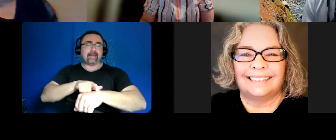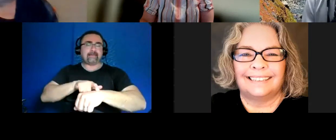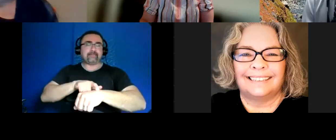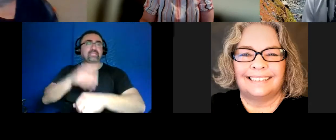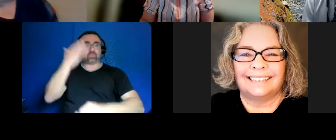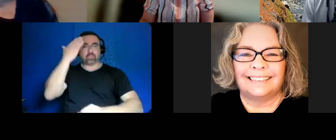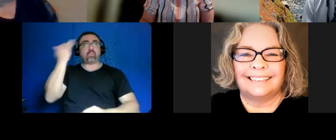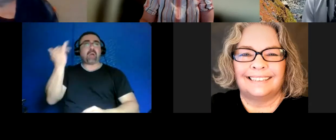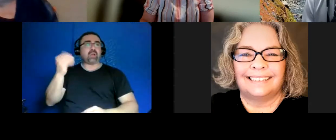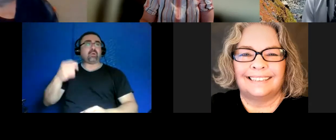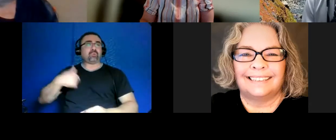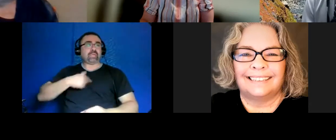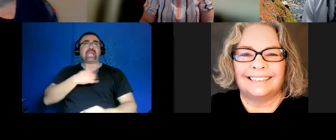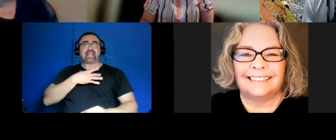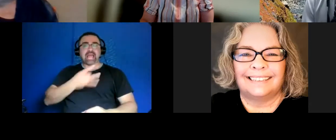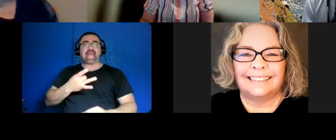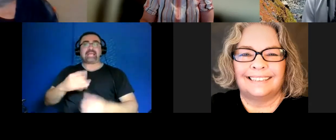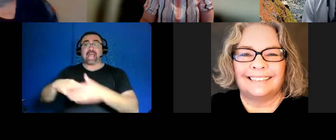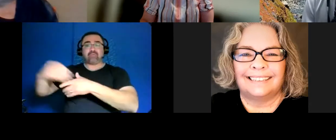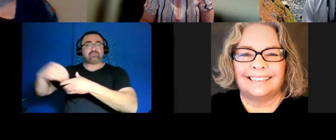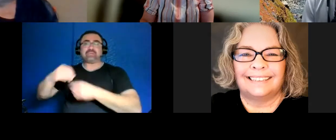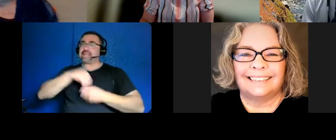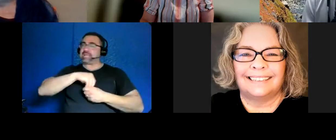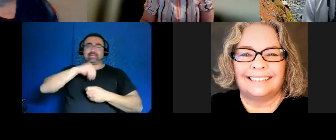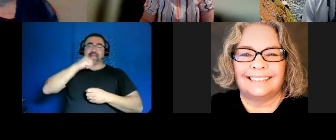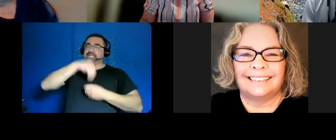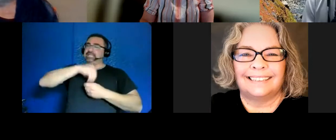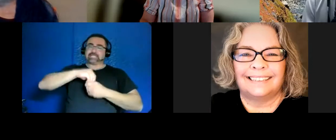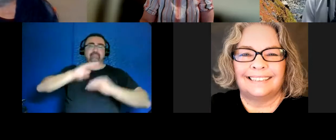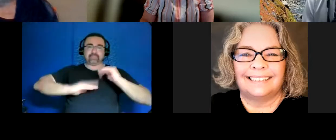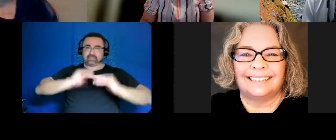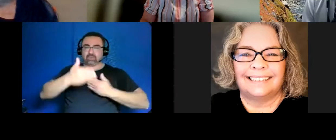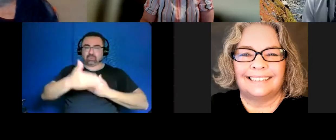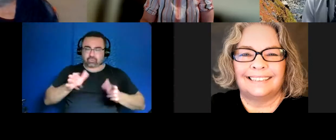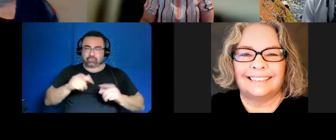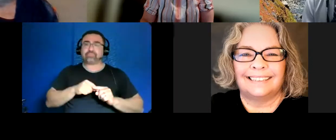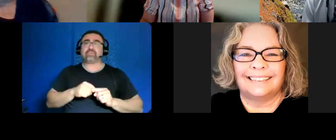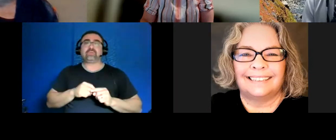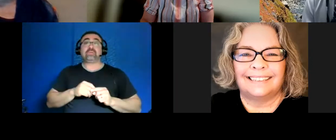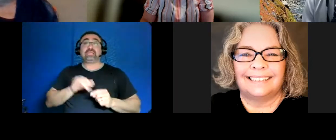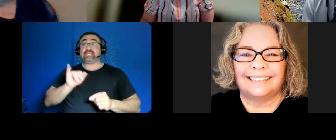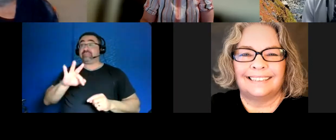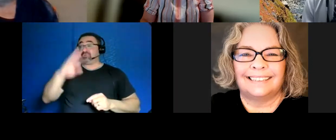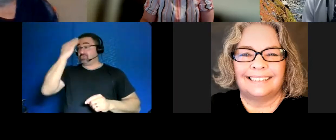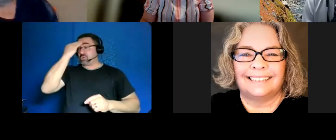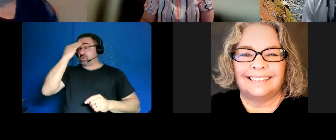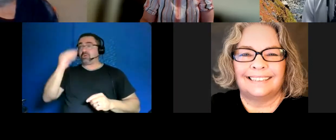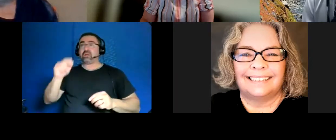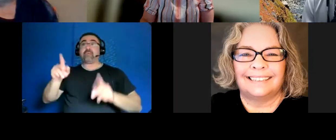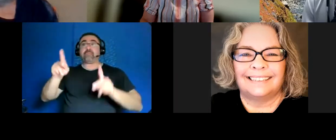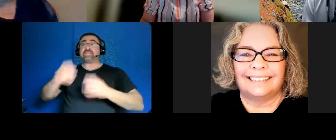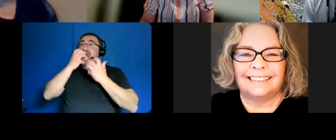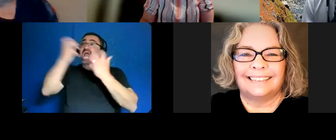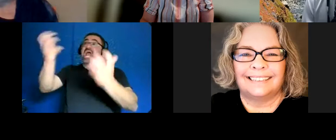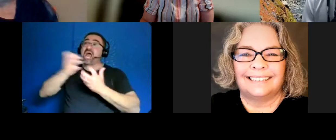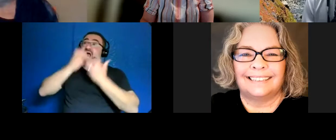we like outdoors better than indoors. And we also know that if somebody's screaming,